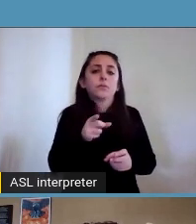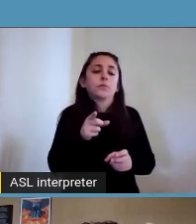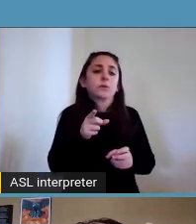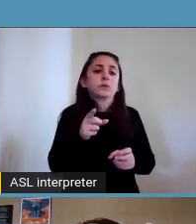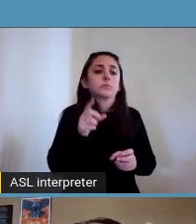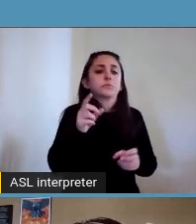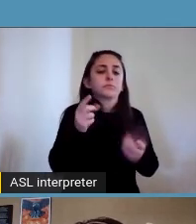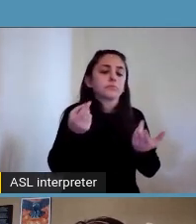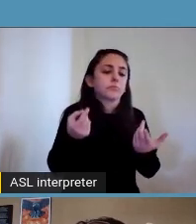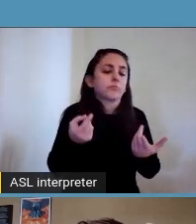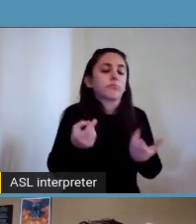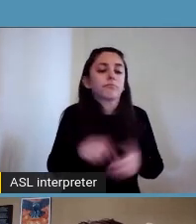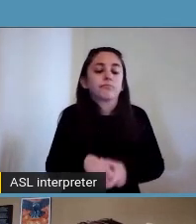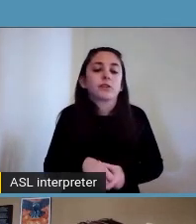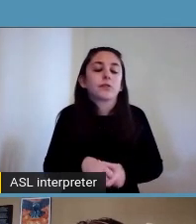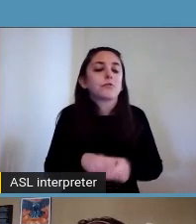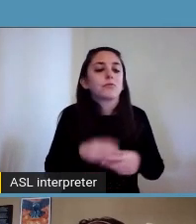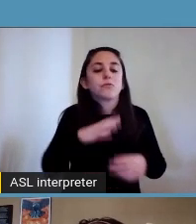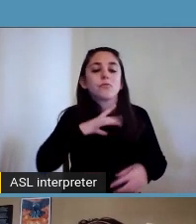and our followers.